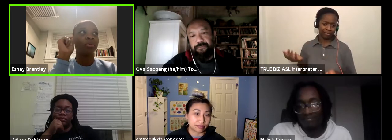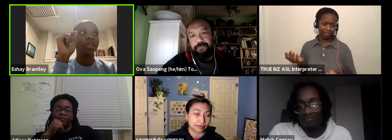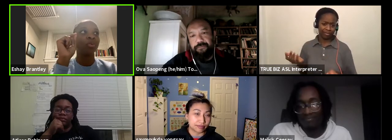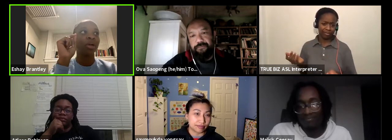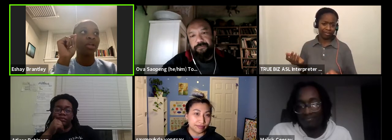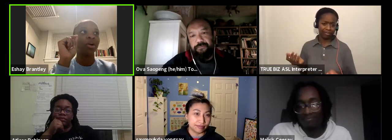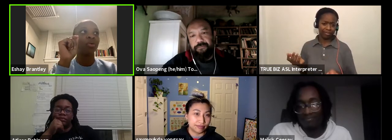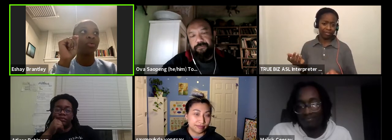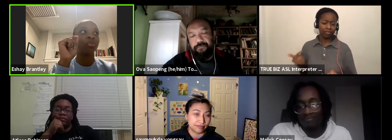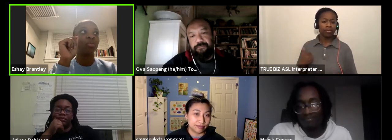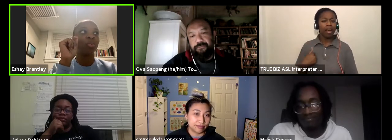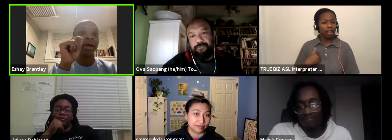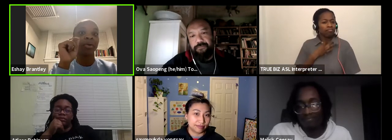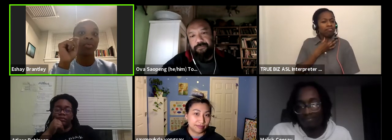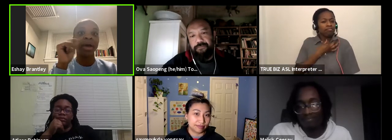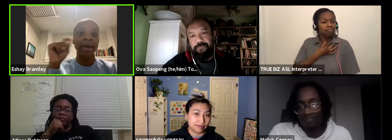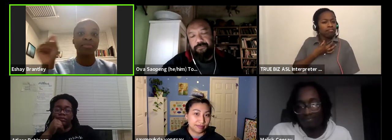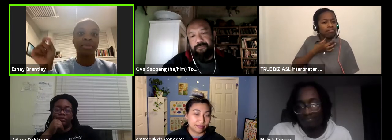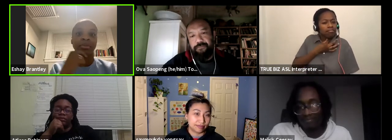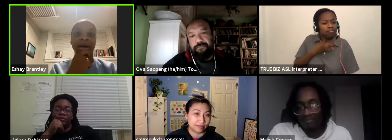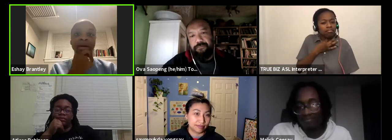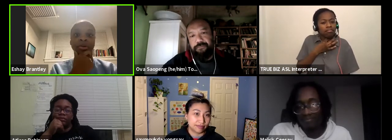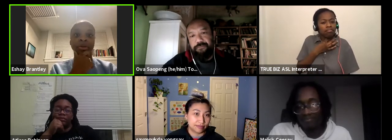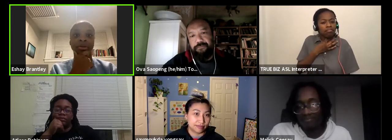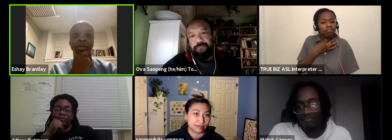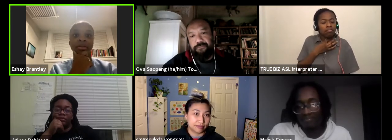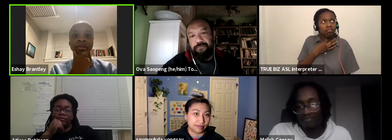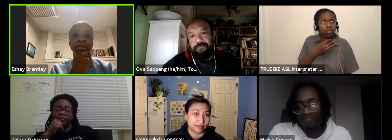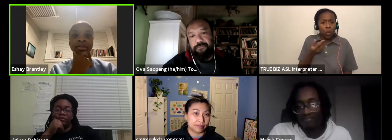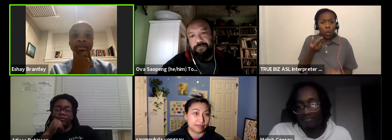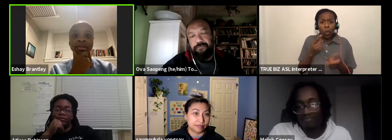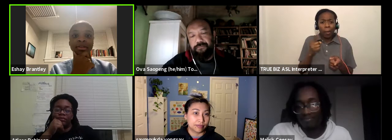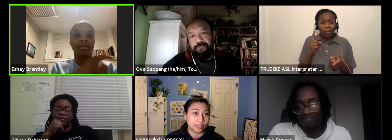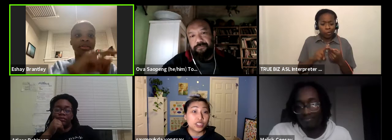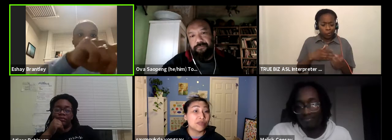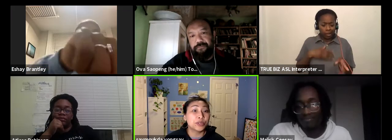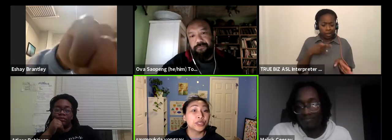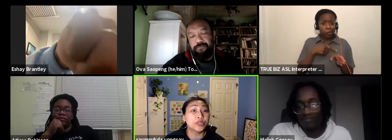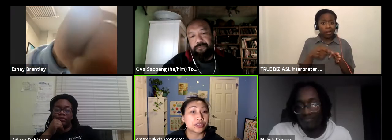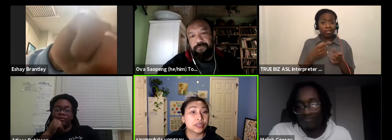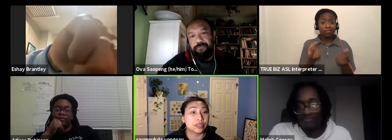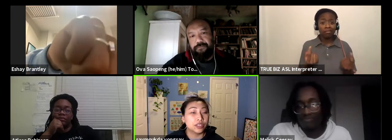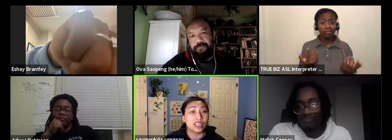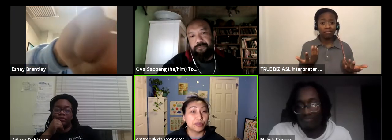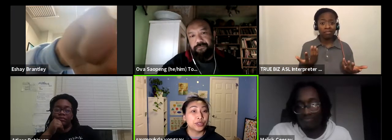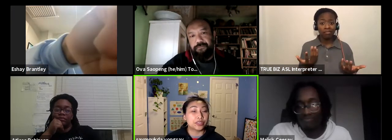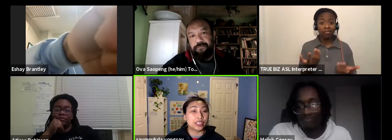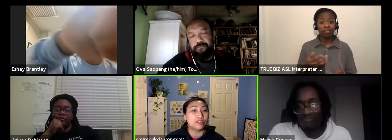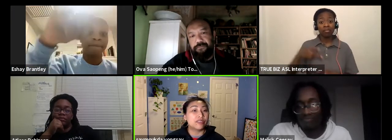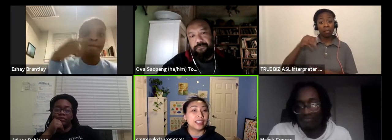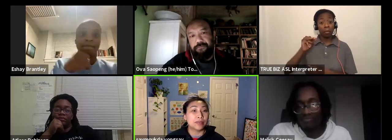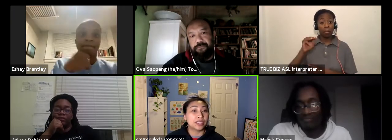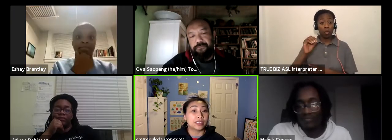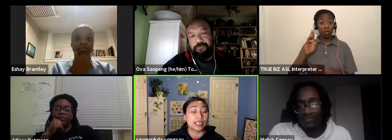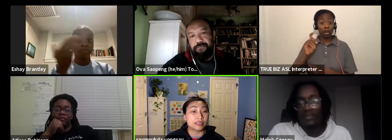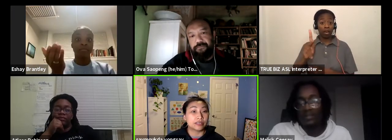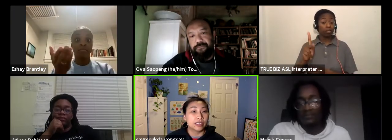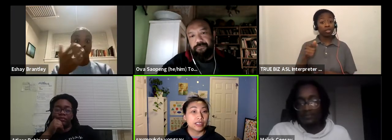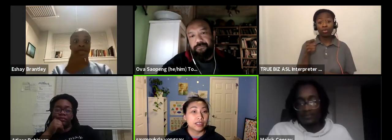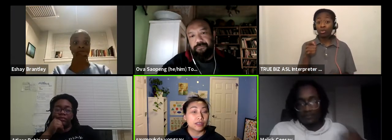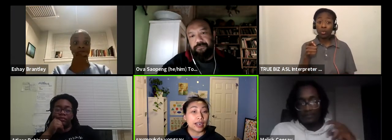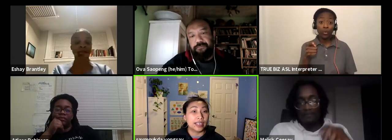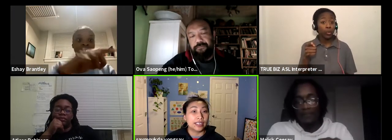I really want to know what happens to my career then. You self-produce and you find the money